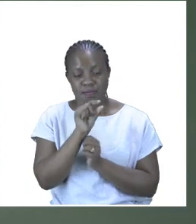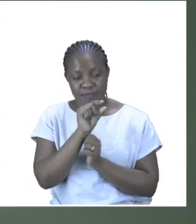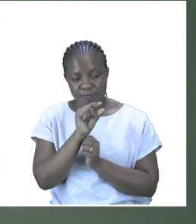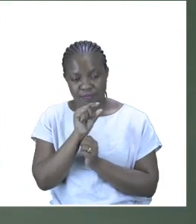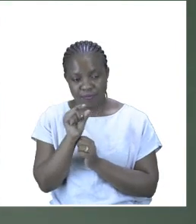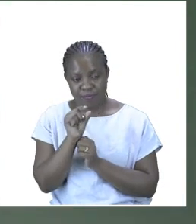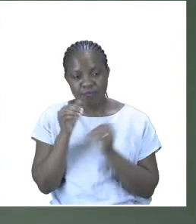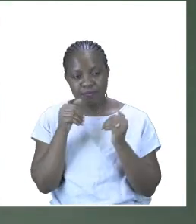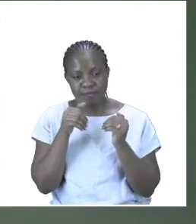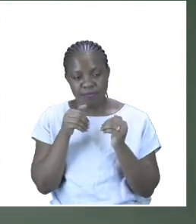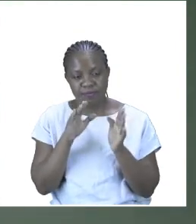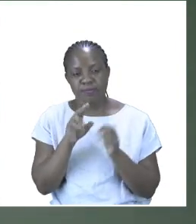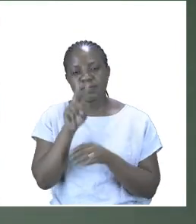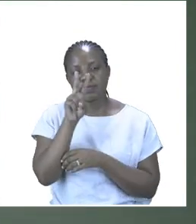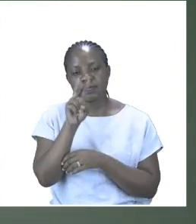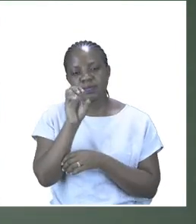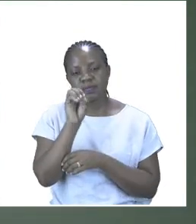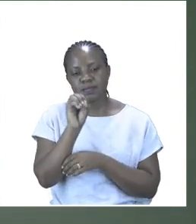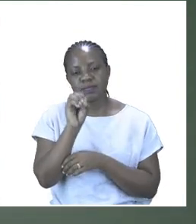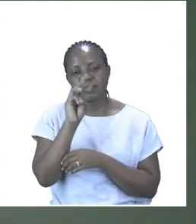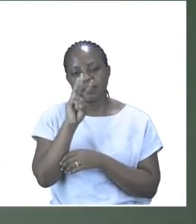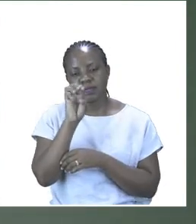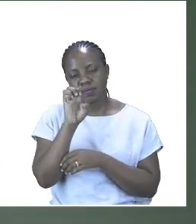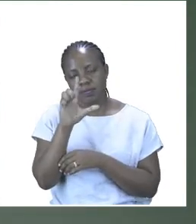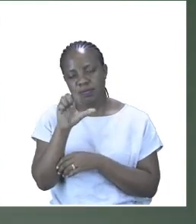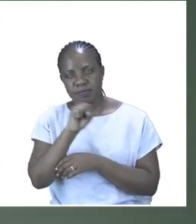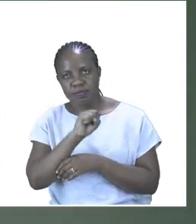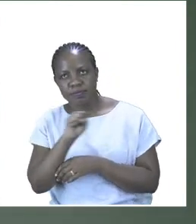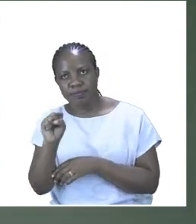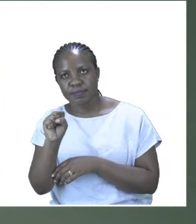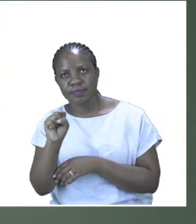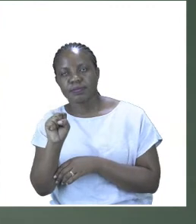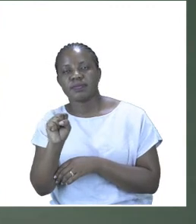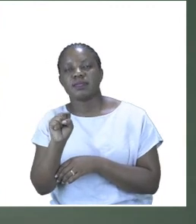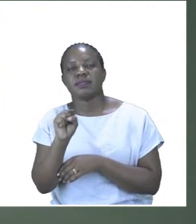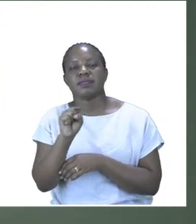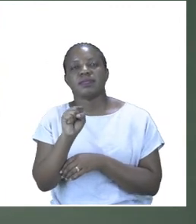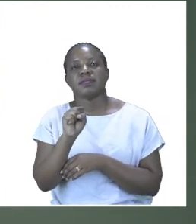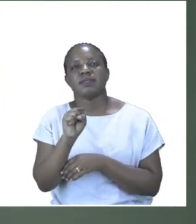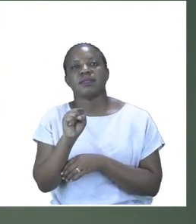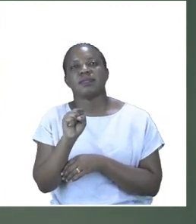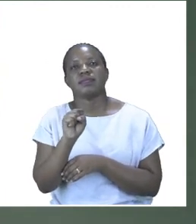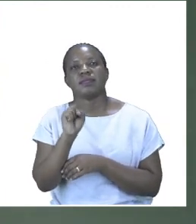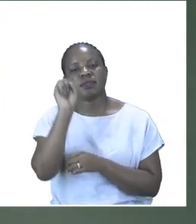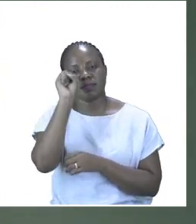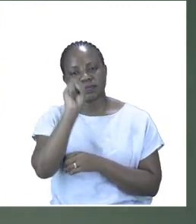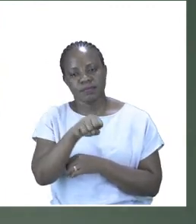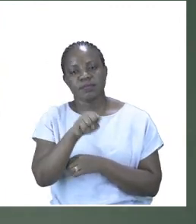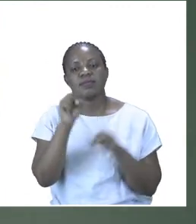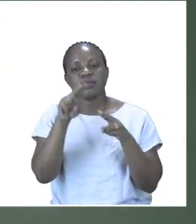of words. That way, we know that before the vowel, we need to use